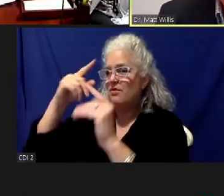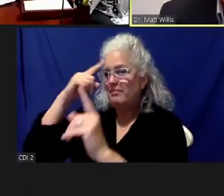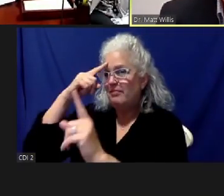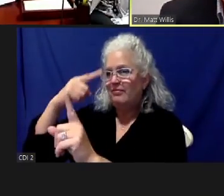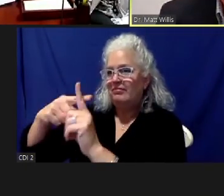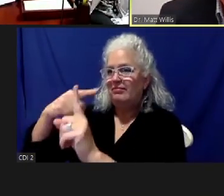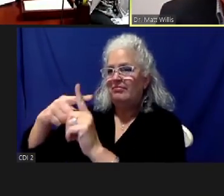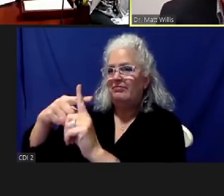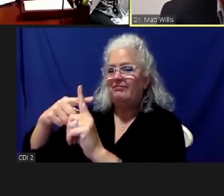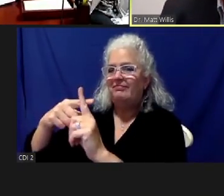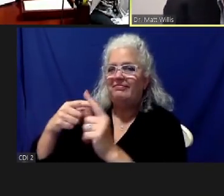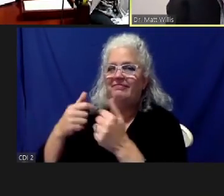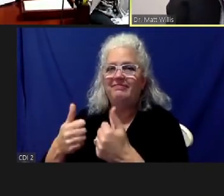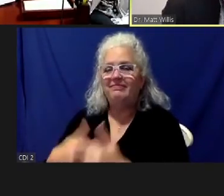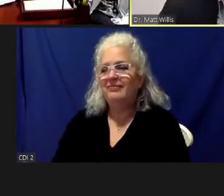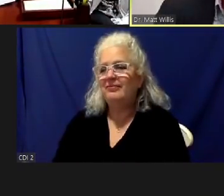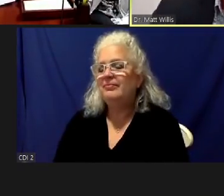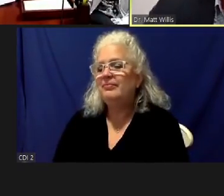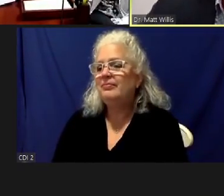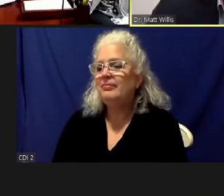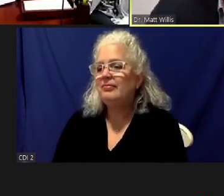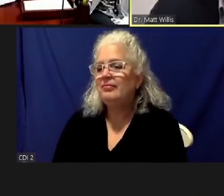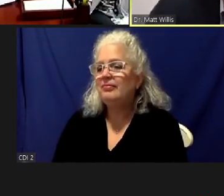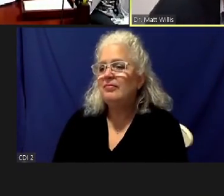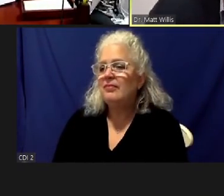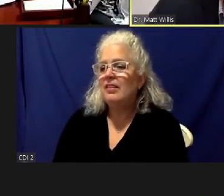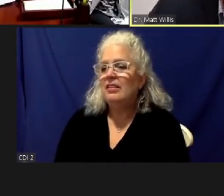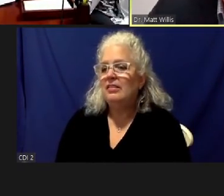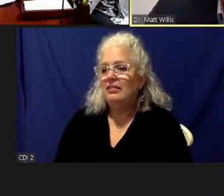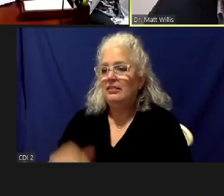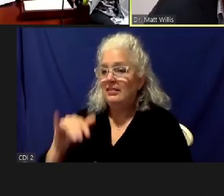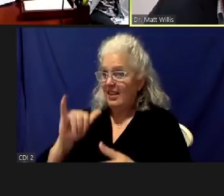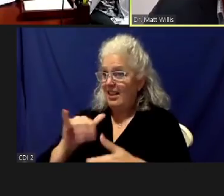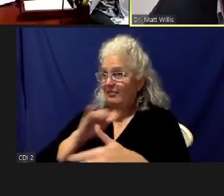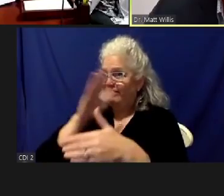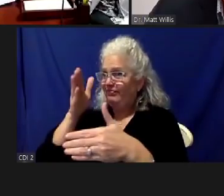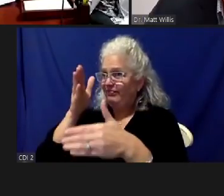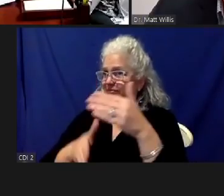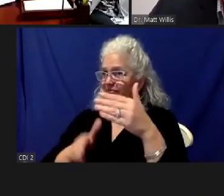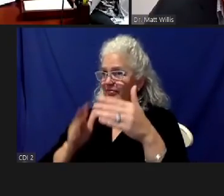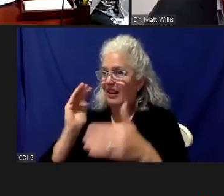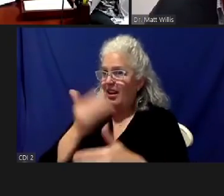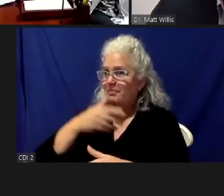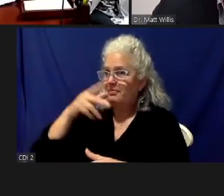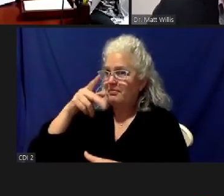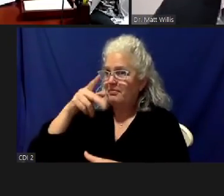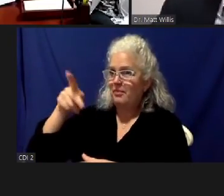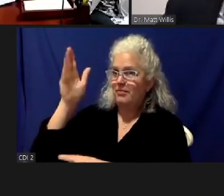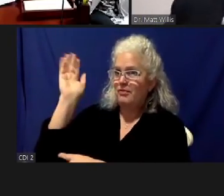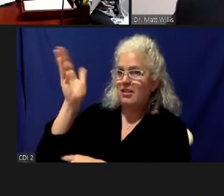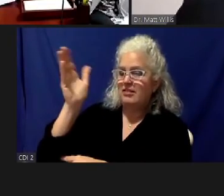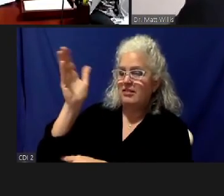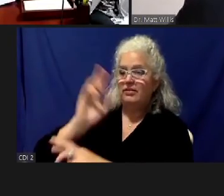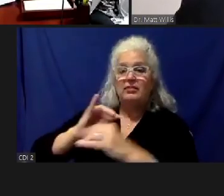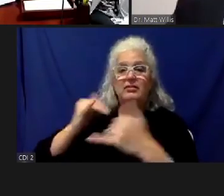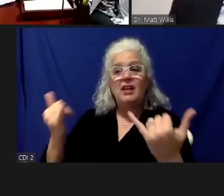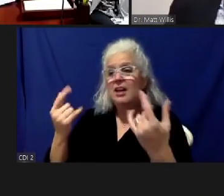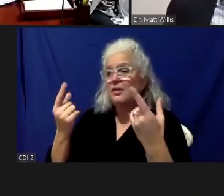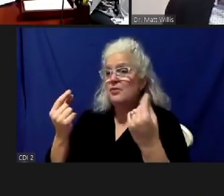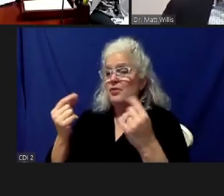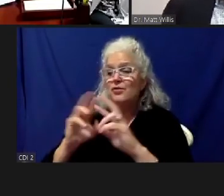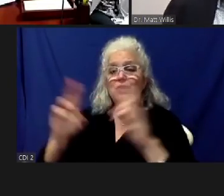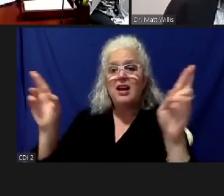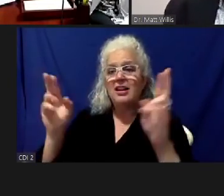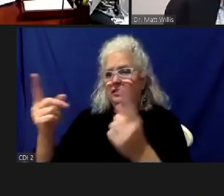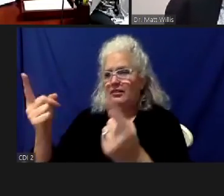And I think that completes our presentation. And we're ready for questions and answers. All right. Thank you, panelists, for this